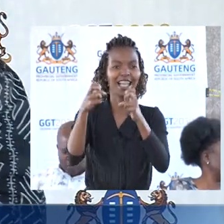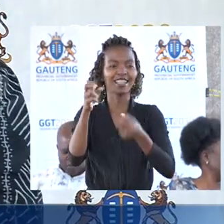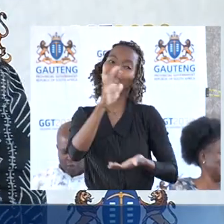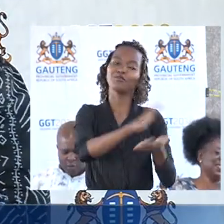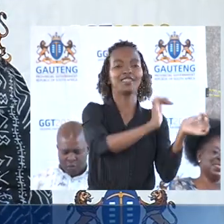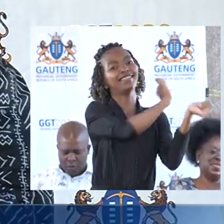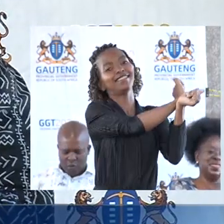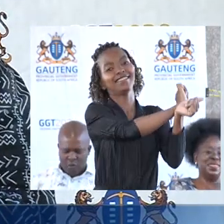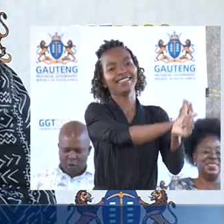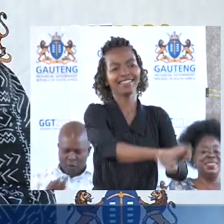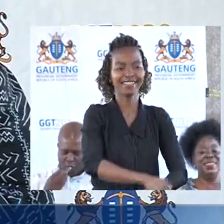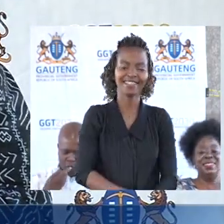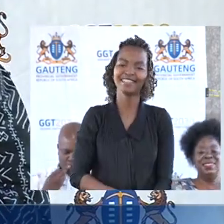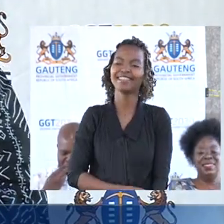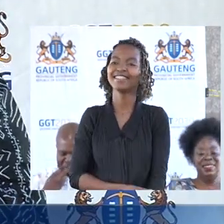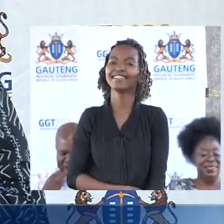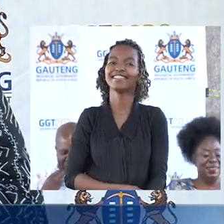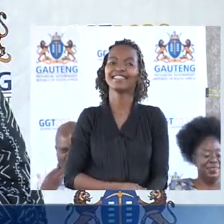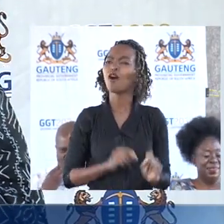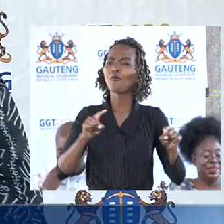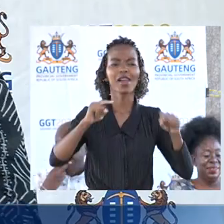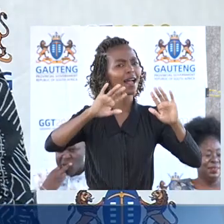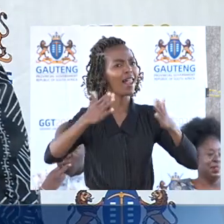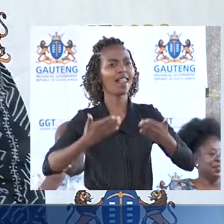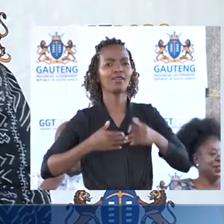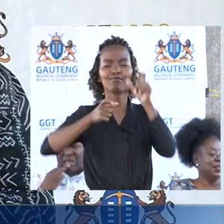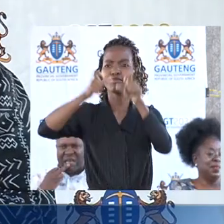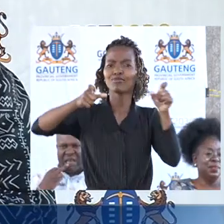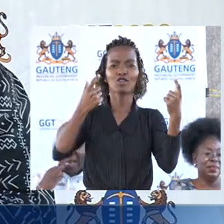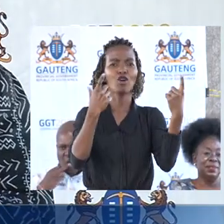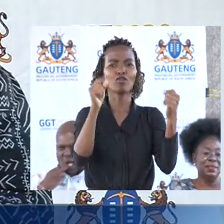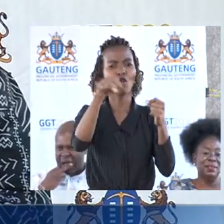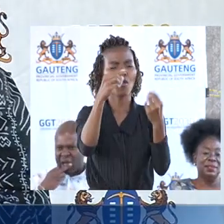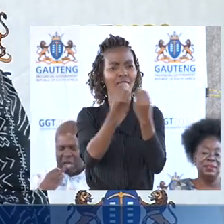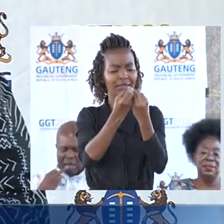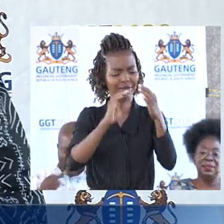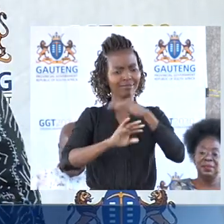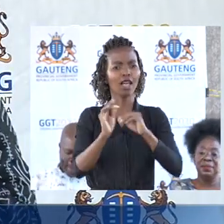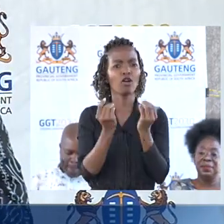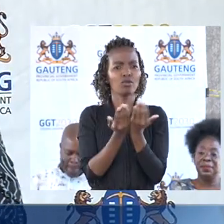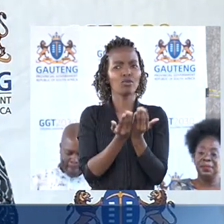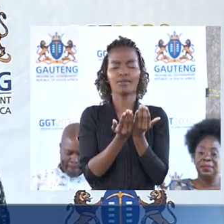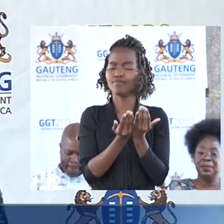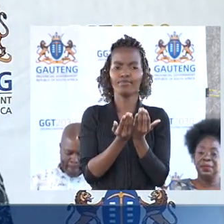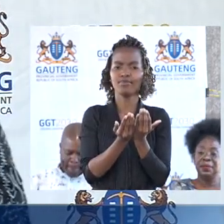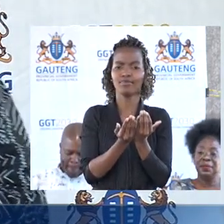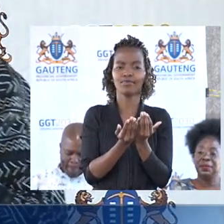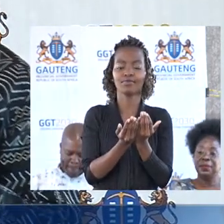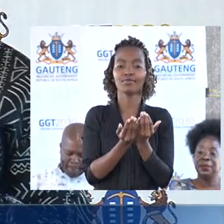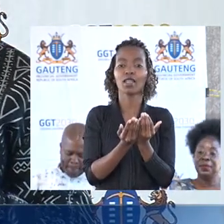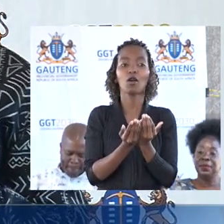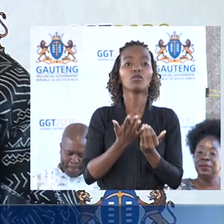ruisa. We can't allow people to do wrong things in our schools. But we want to put